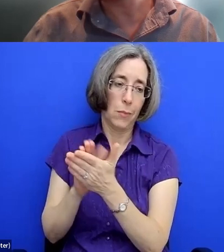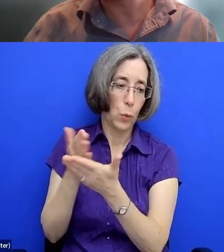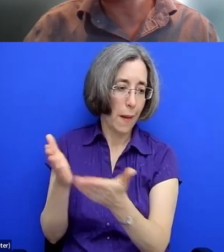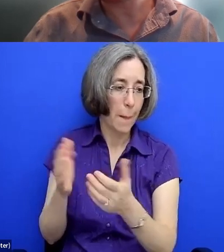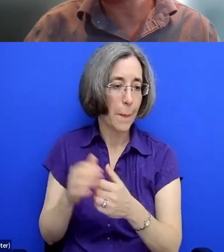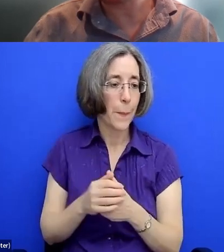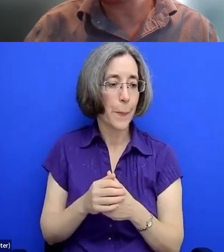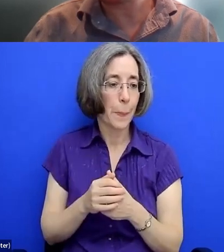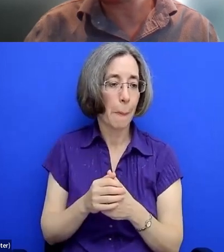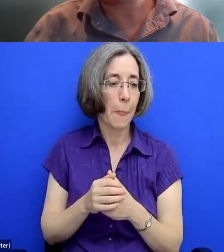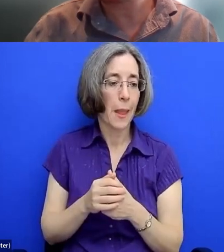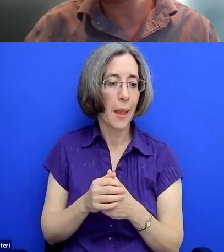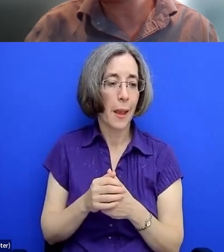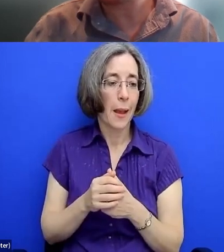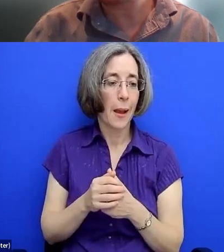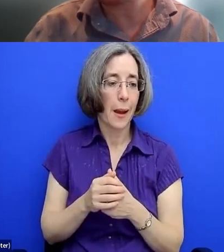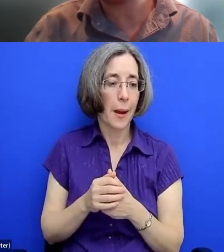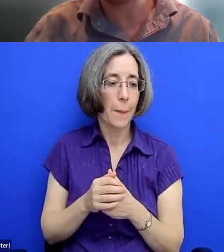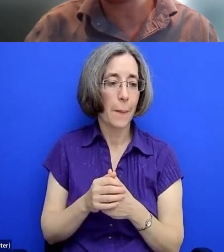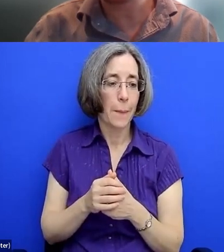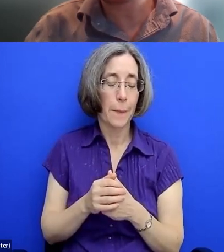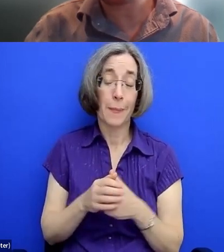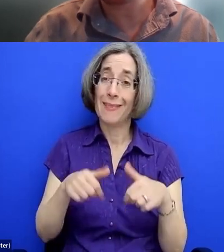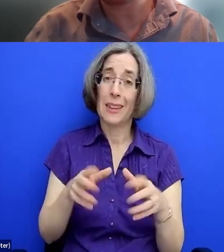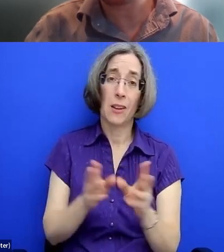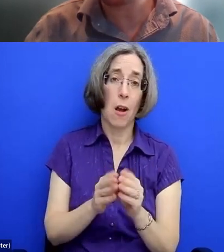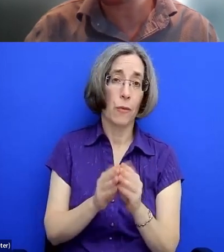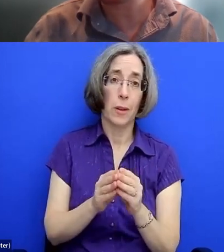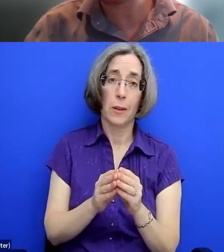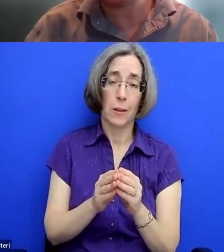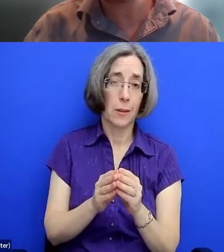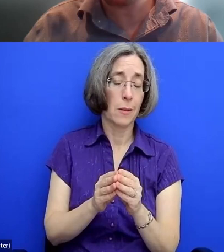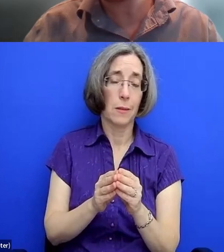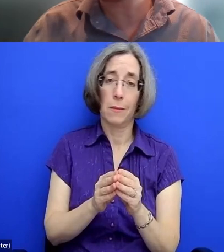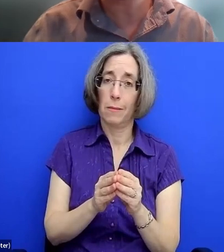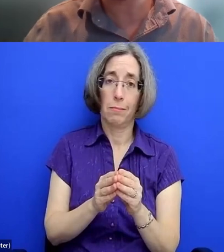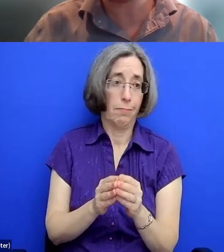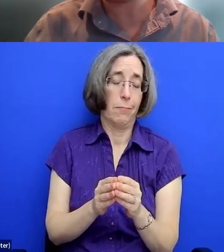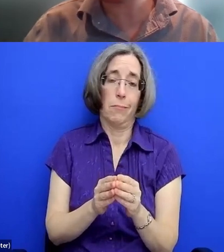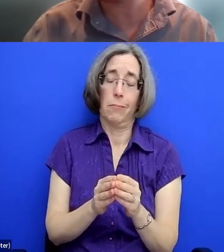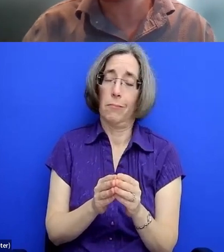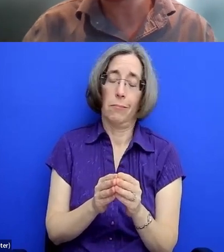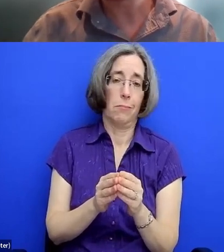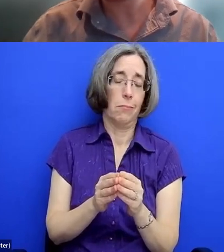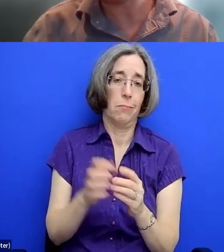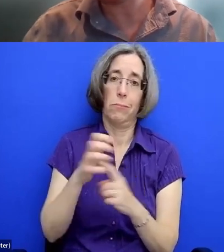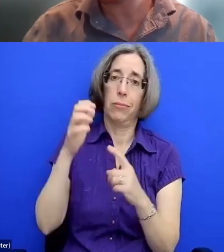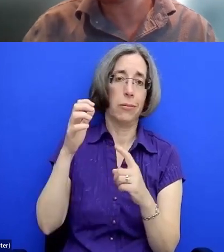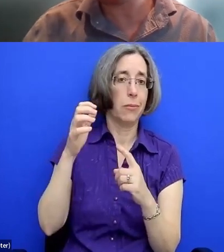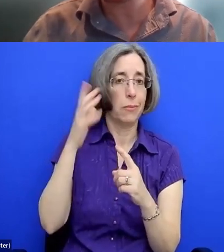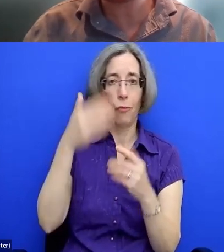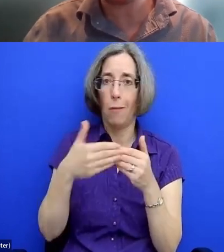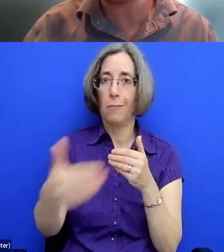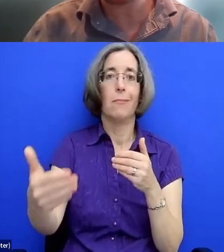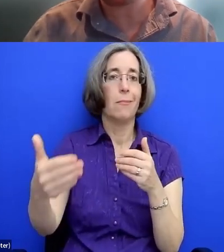And it's really been a conference that I think will stand for posterity and will be posted on to YouTube. So if